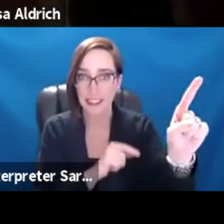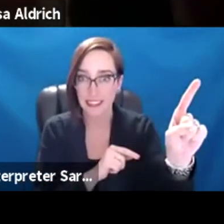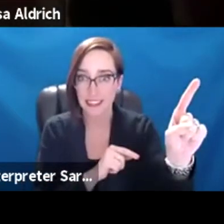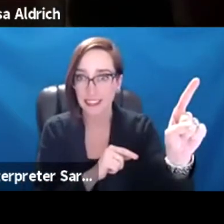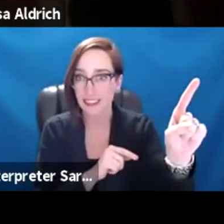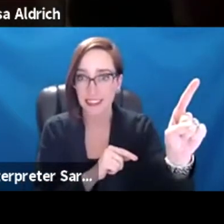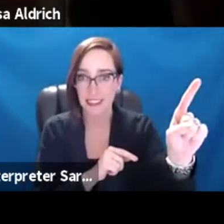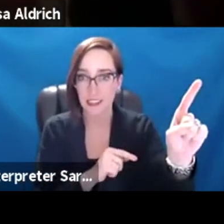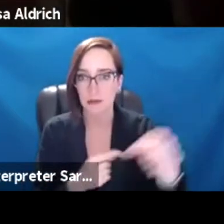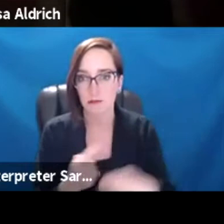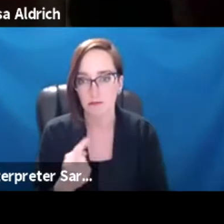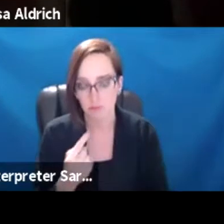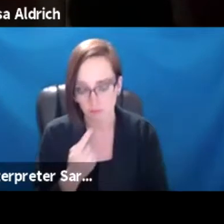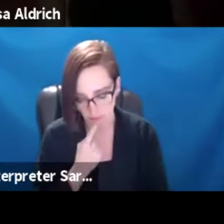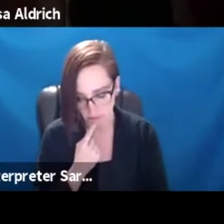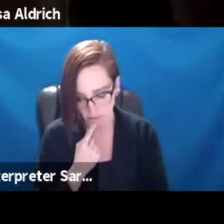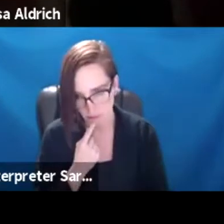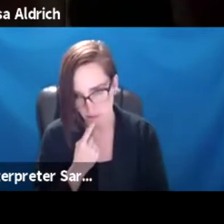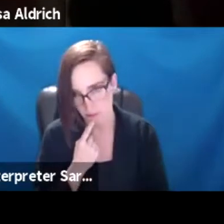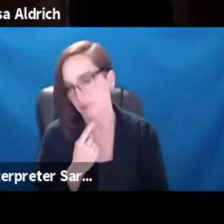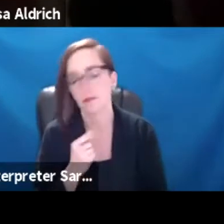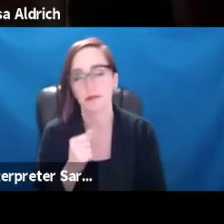The benefit of the doubt.